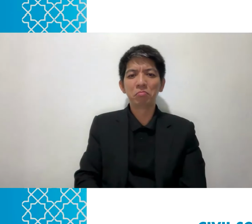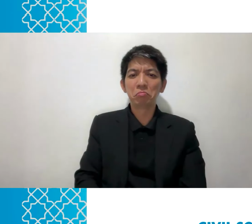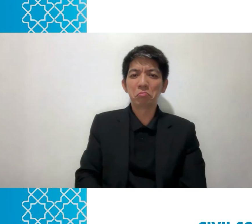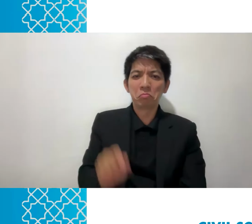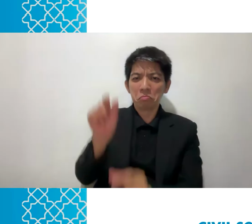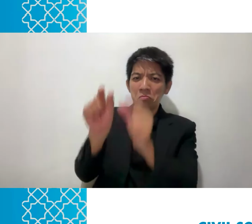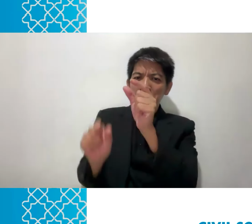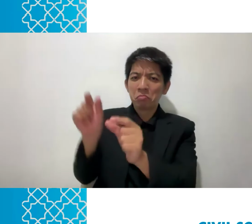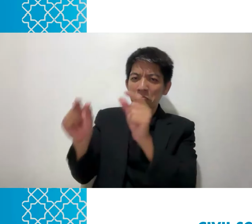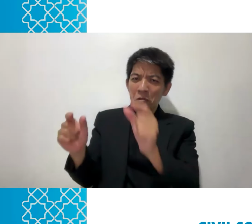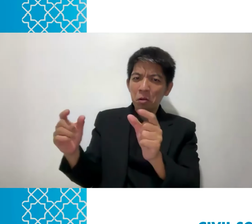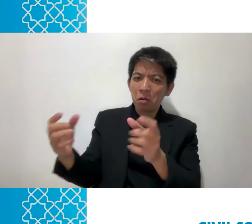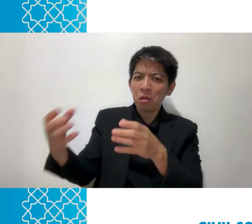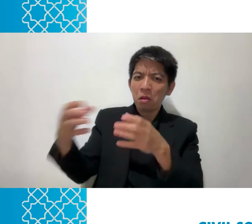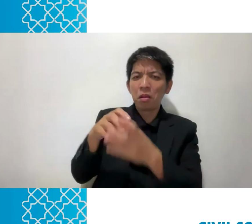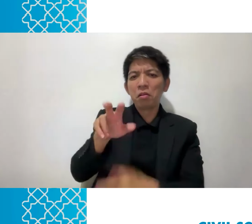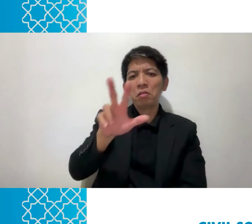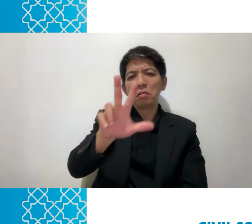department, and they